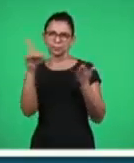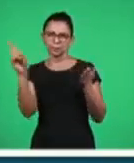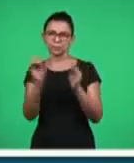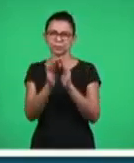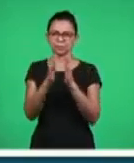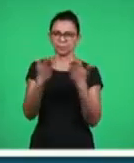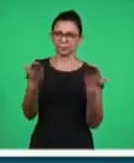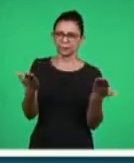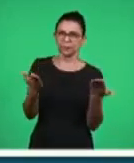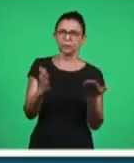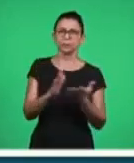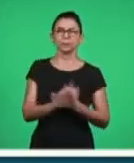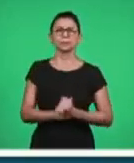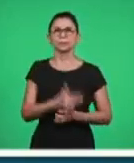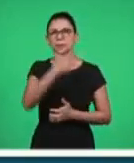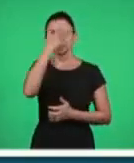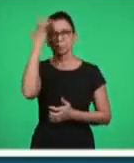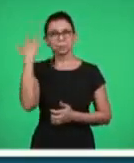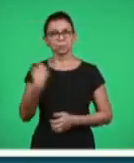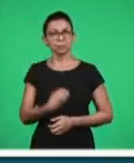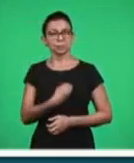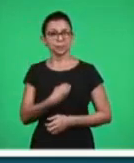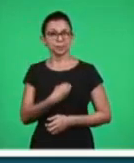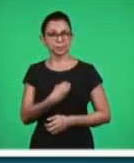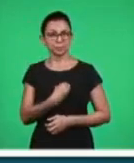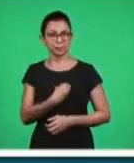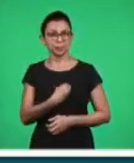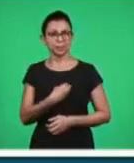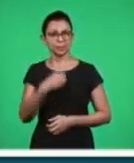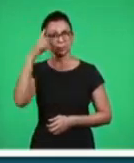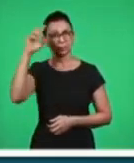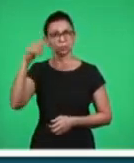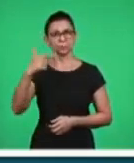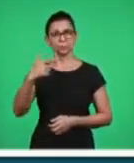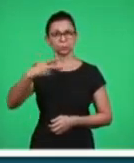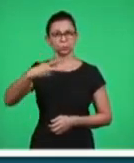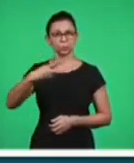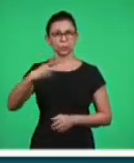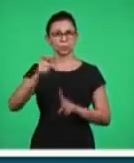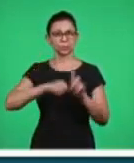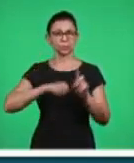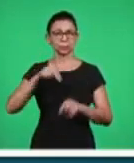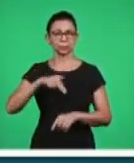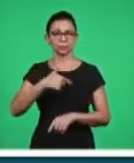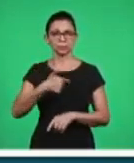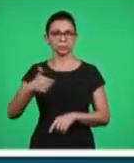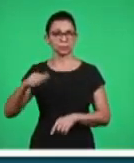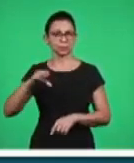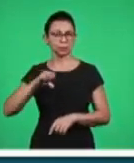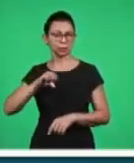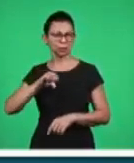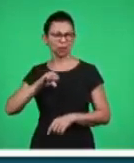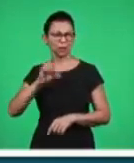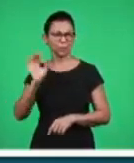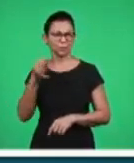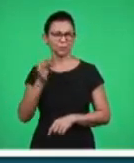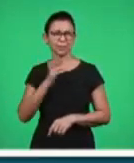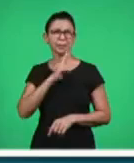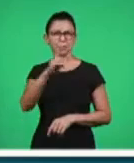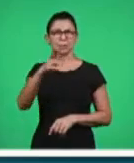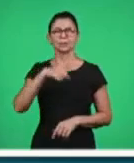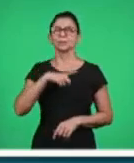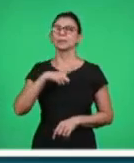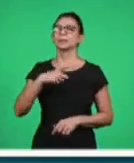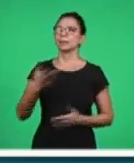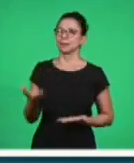brethren participated on that day, on the transmission, the 24th of November and the 24th. Therefore,